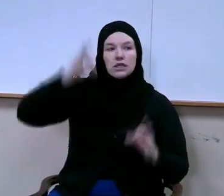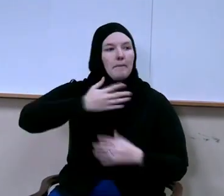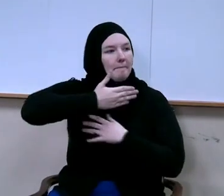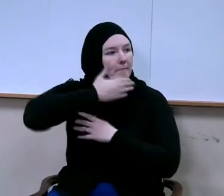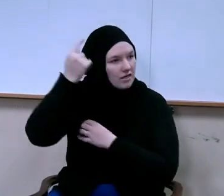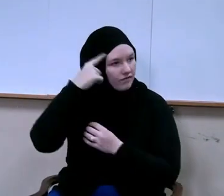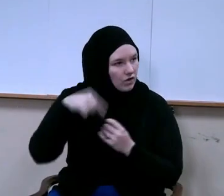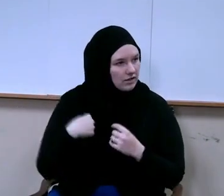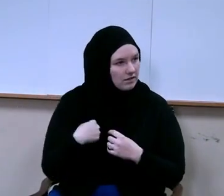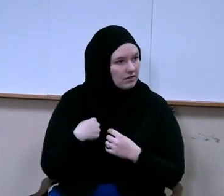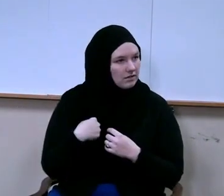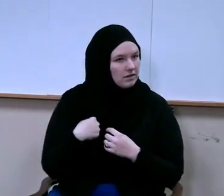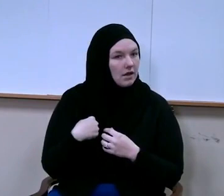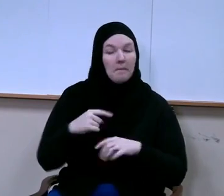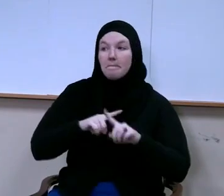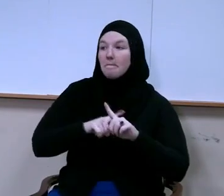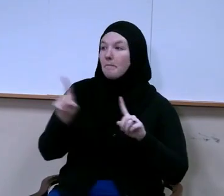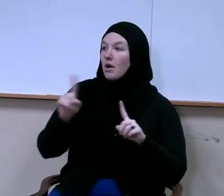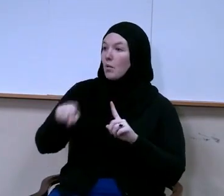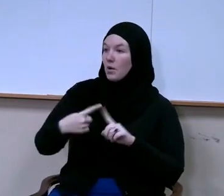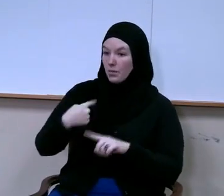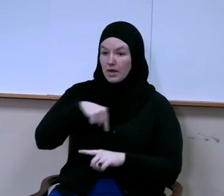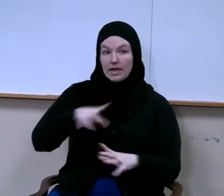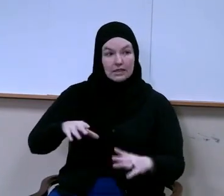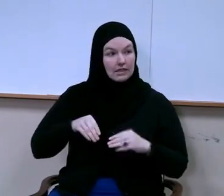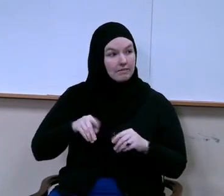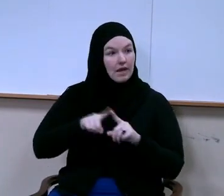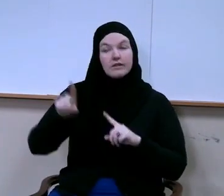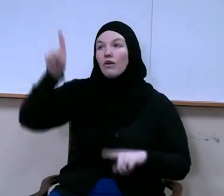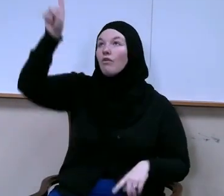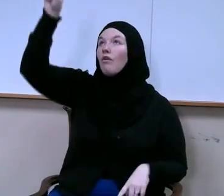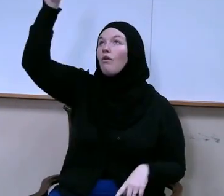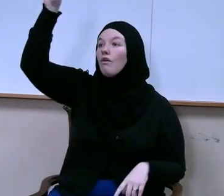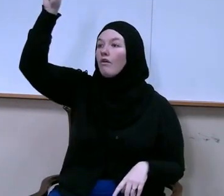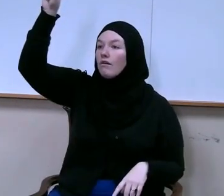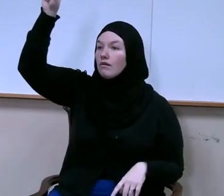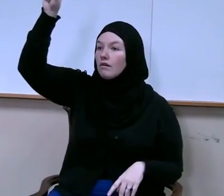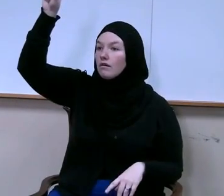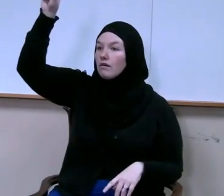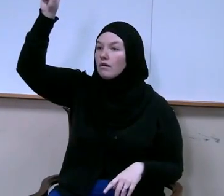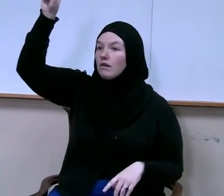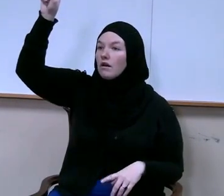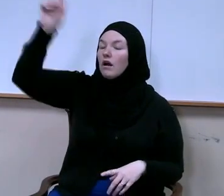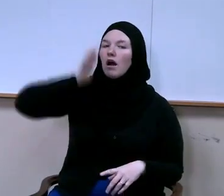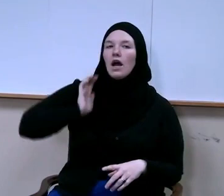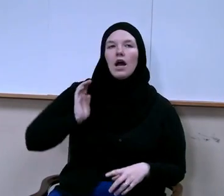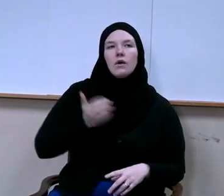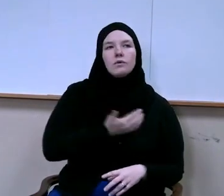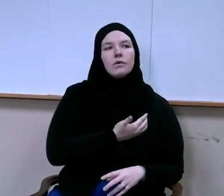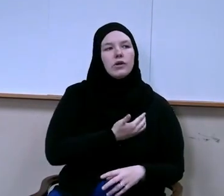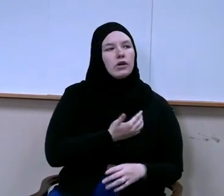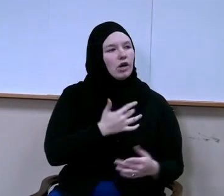best that there could be. But when we accept Him as Allah and treat Him as such,